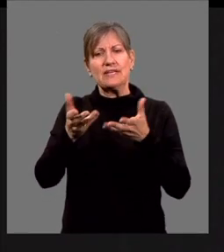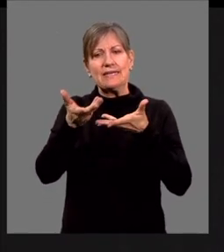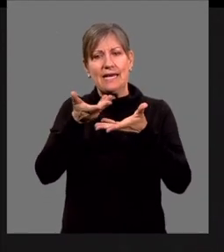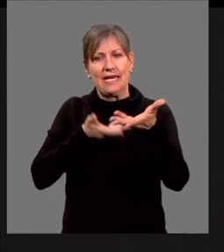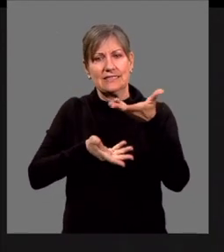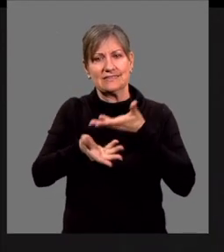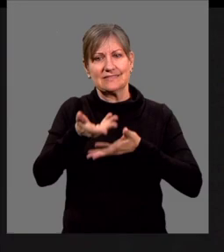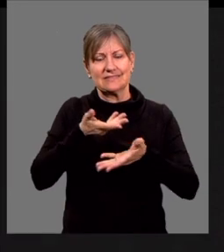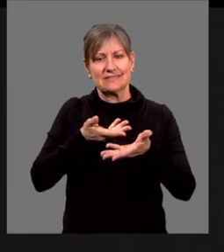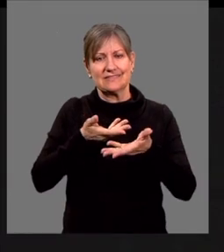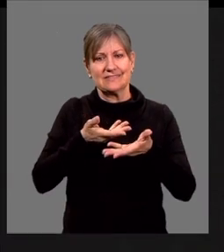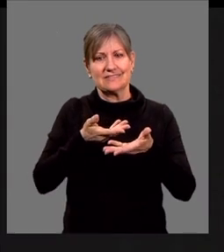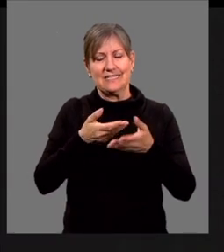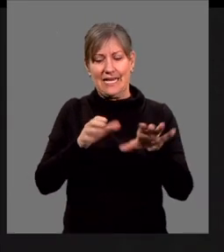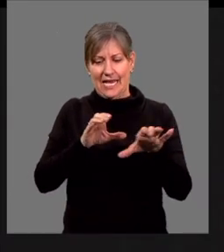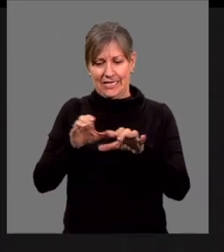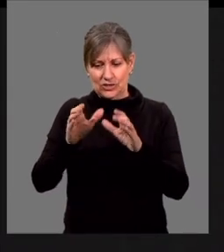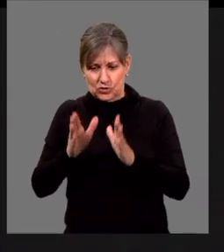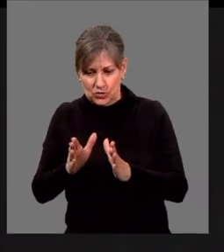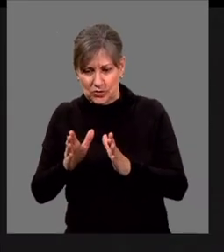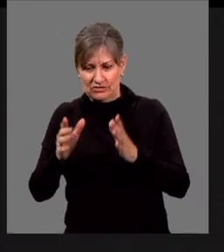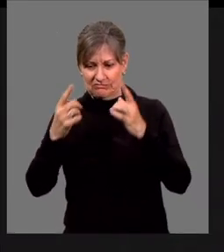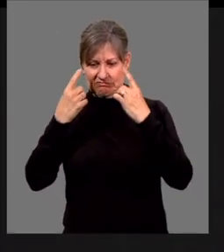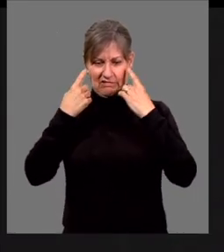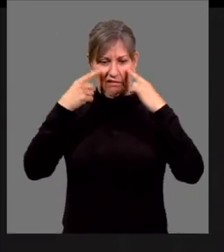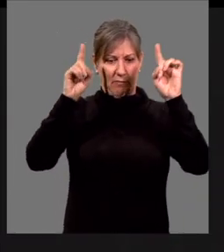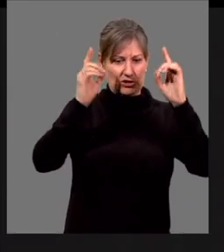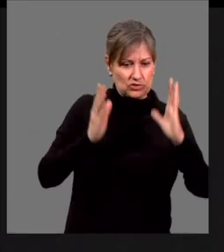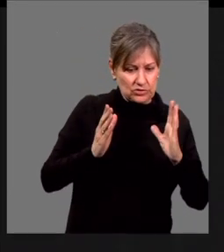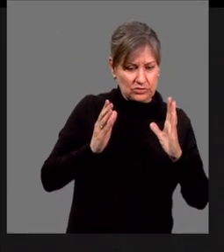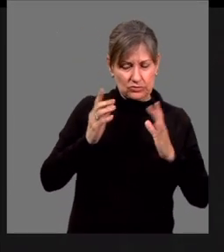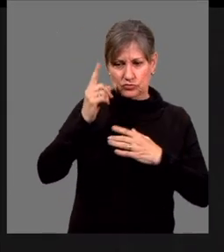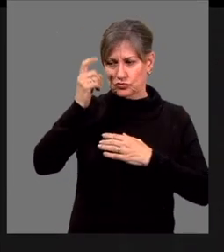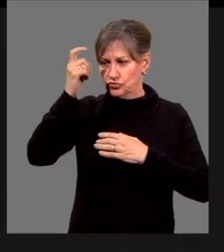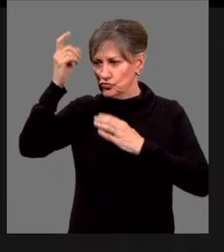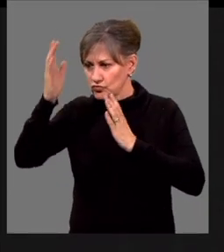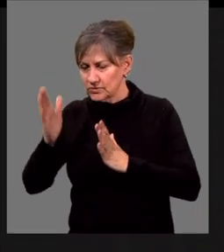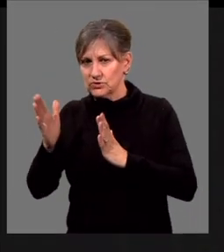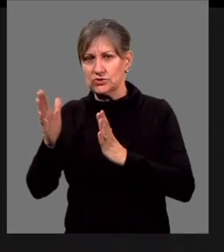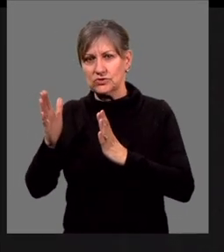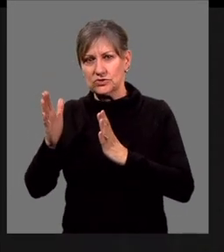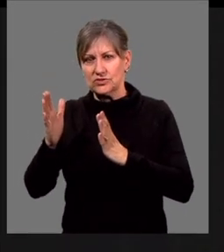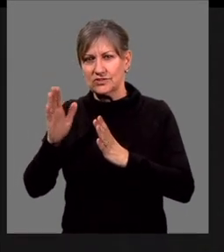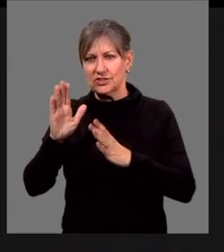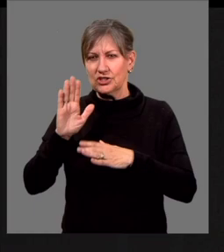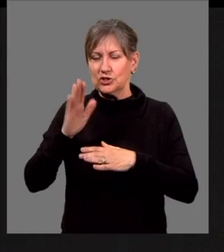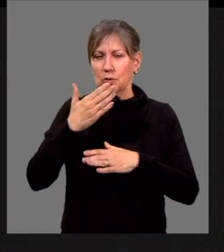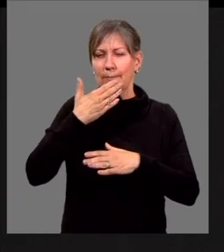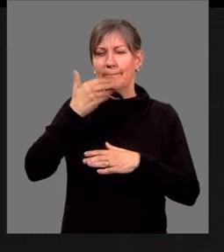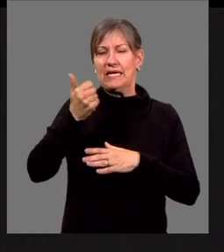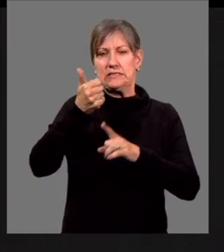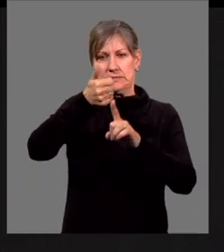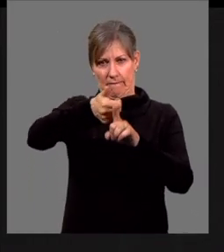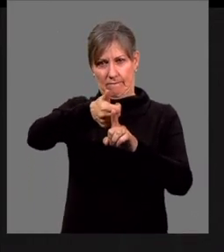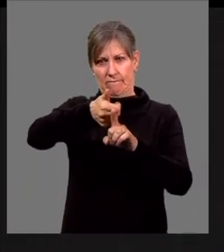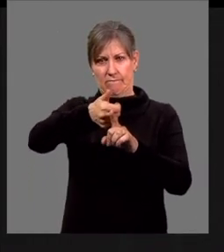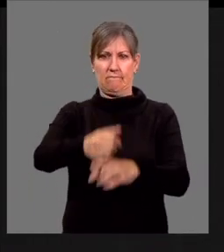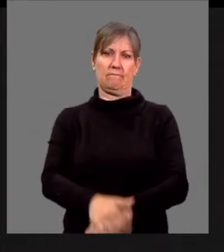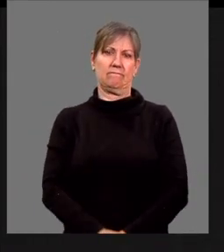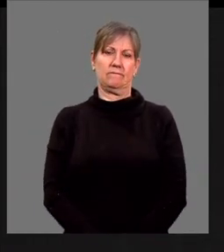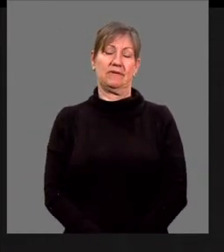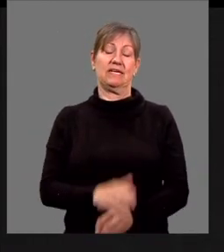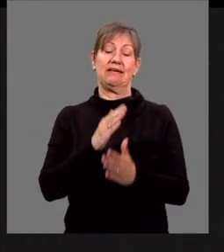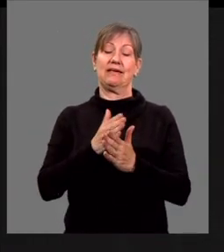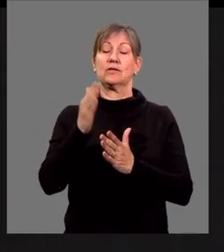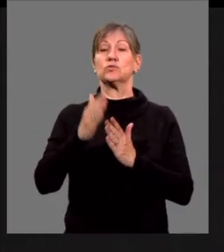kindness. As doers, as accomplishers, as dreamers, as your best self.